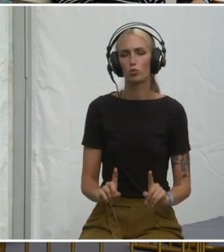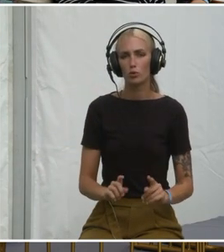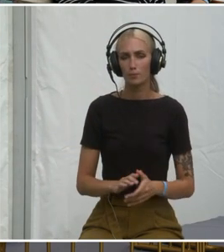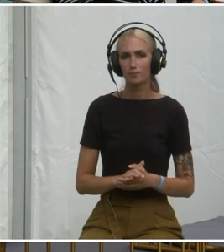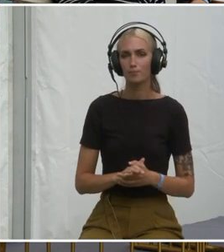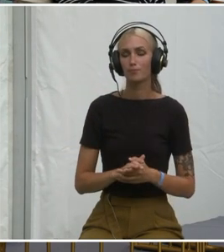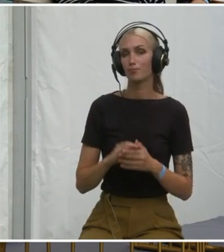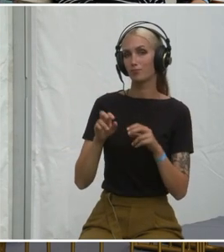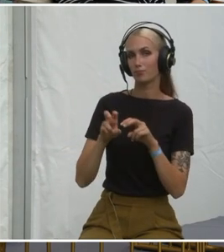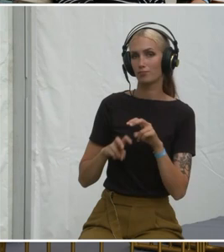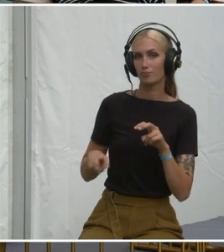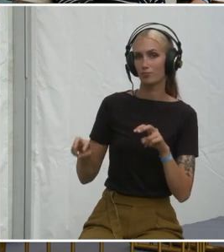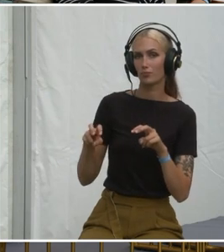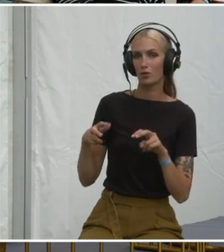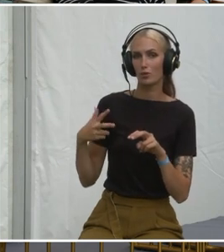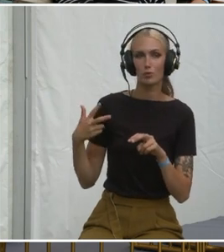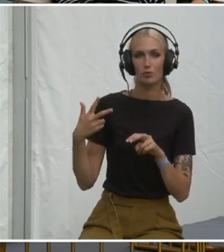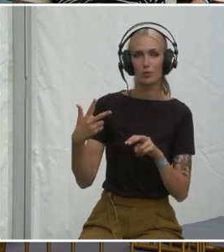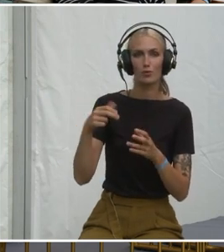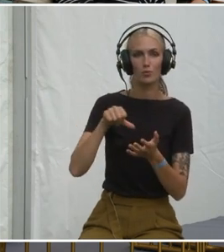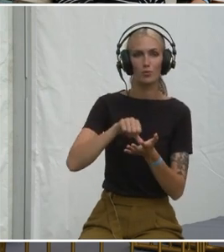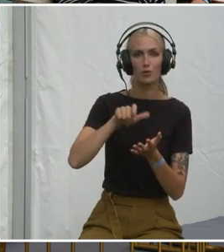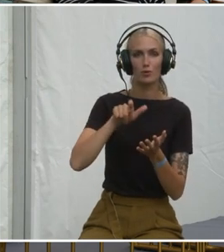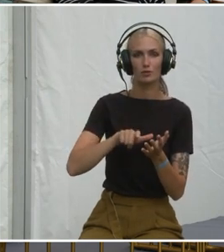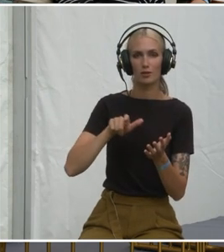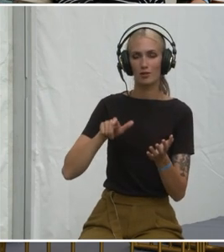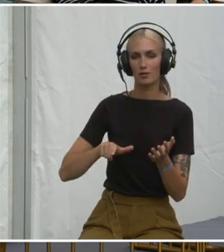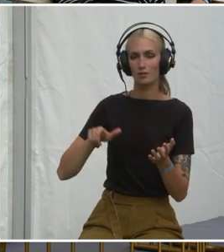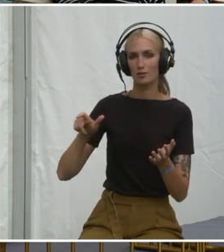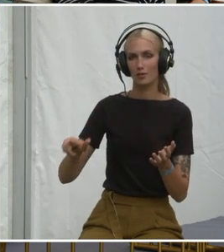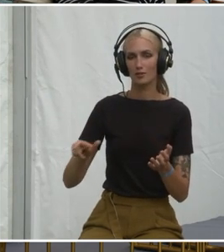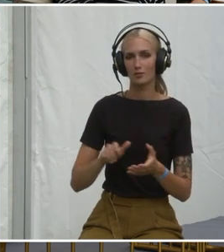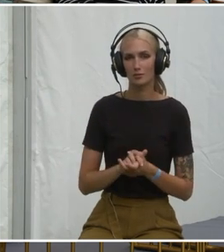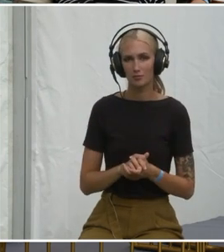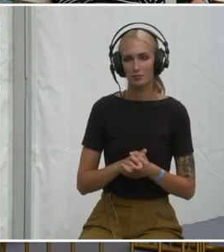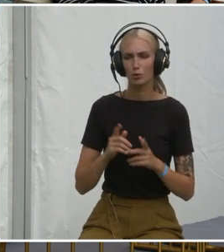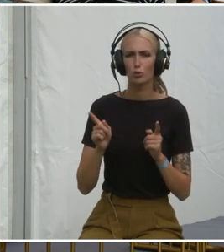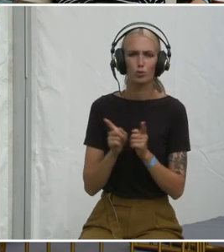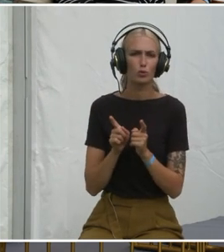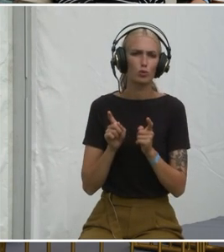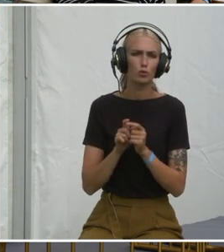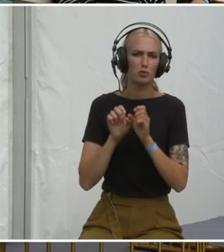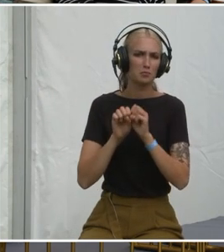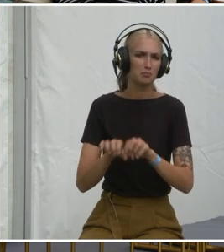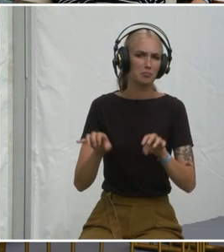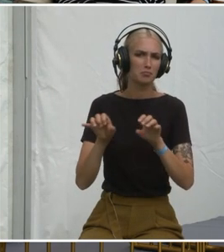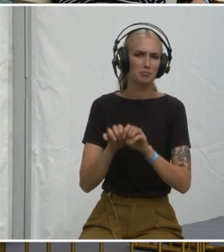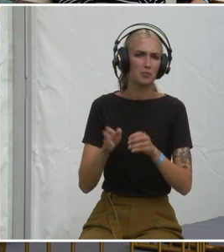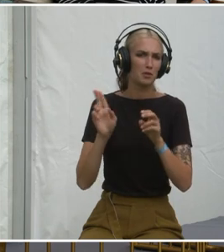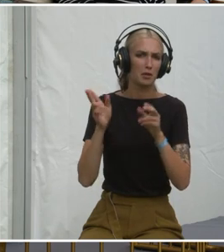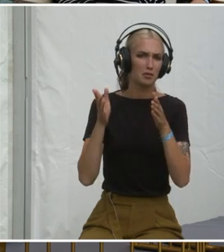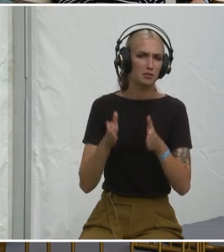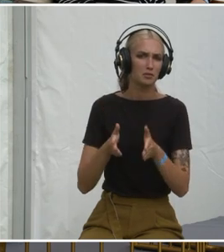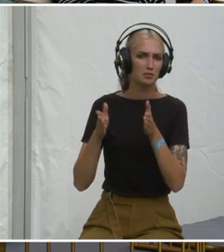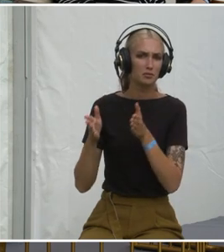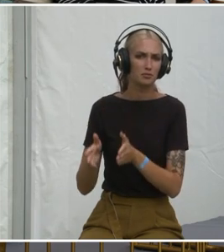very distinguished panelists here today. And I will briefly introduce each of you. And